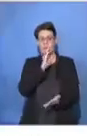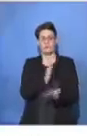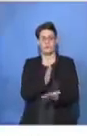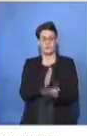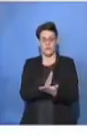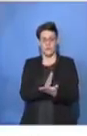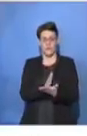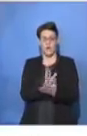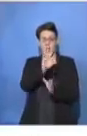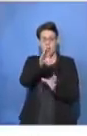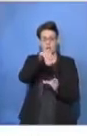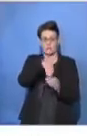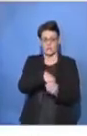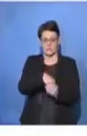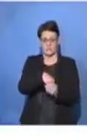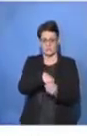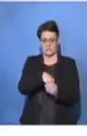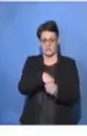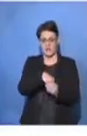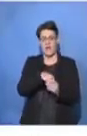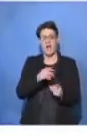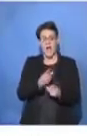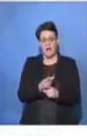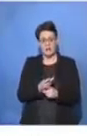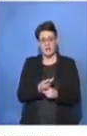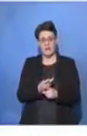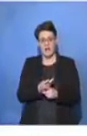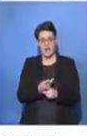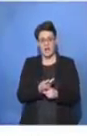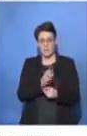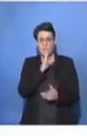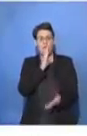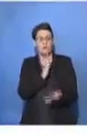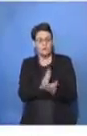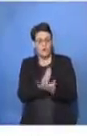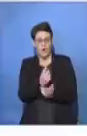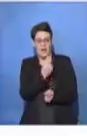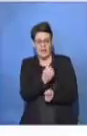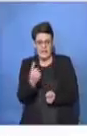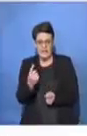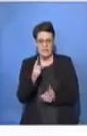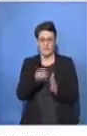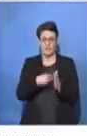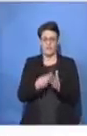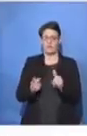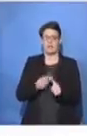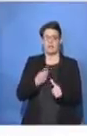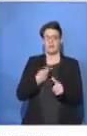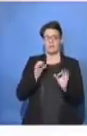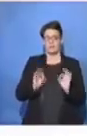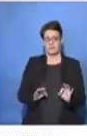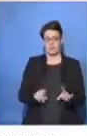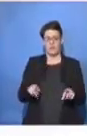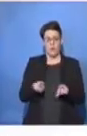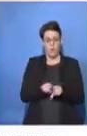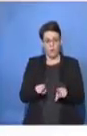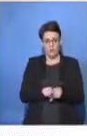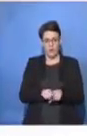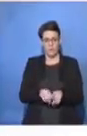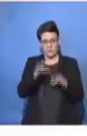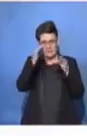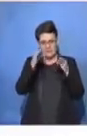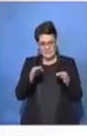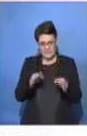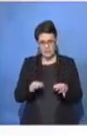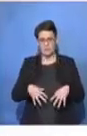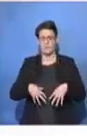ensures inclusivity and guarantees that every vote counts. Also, that deliberate decisions have